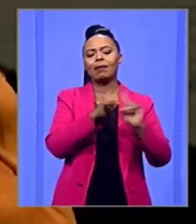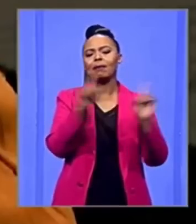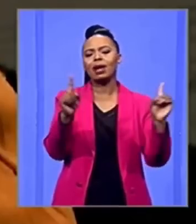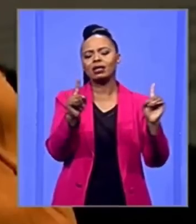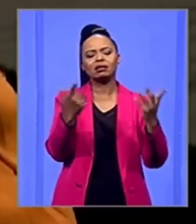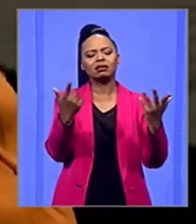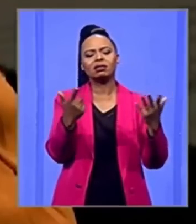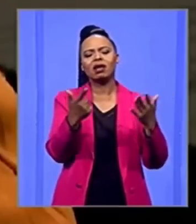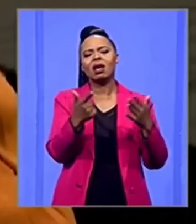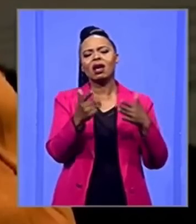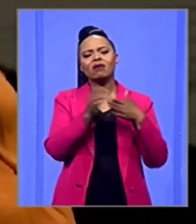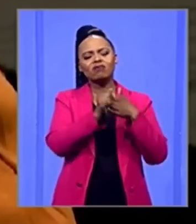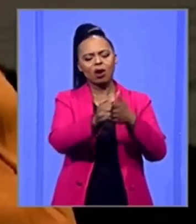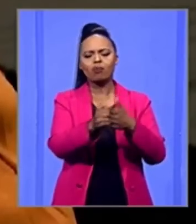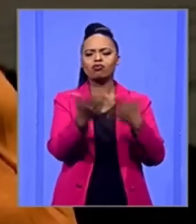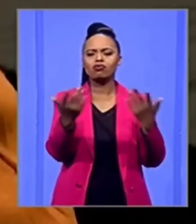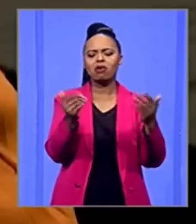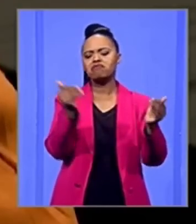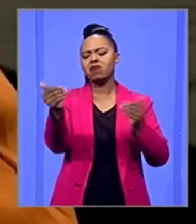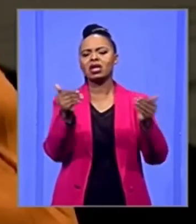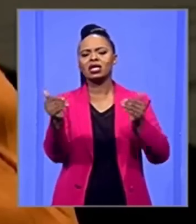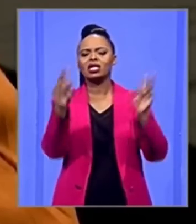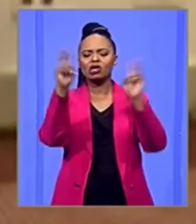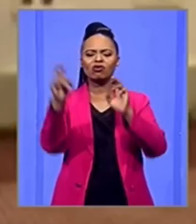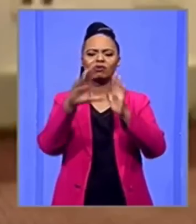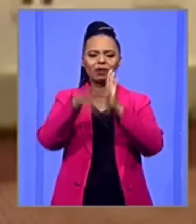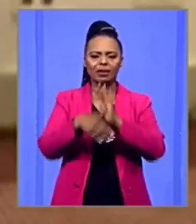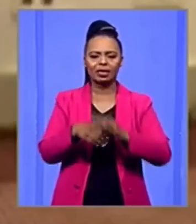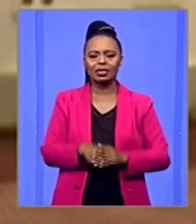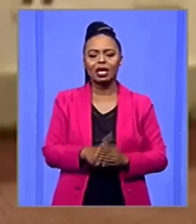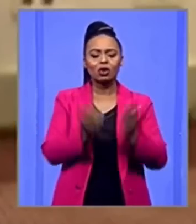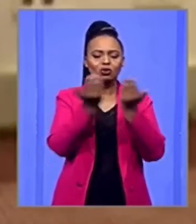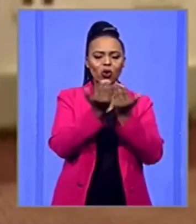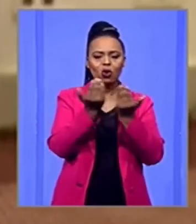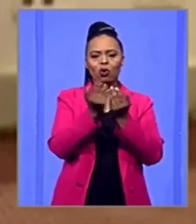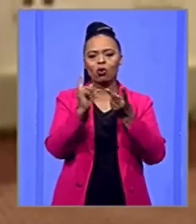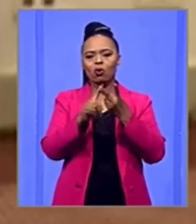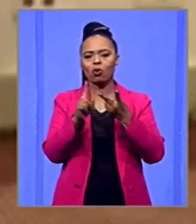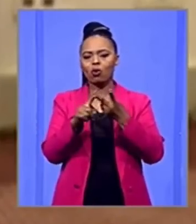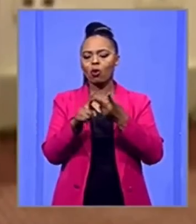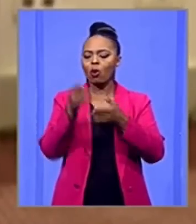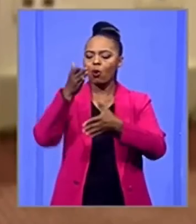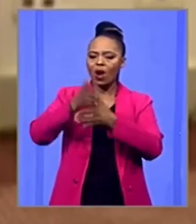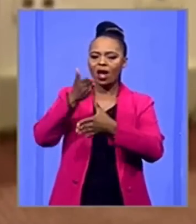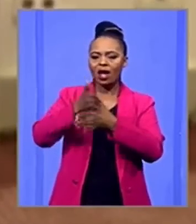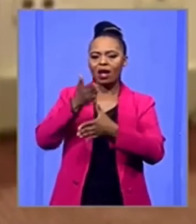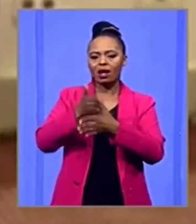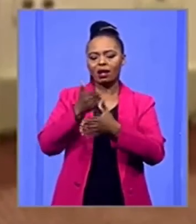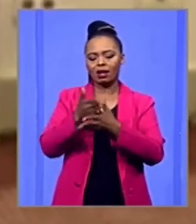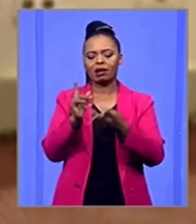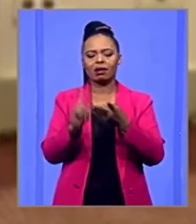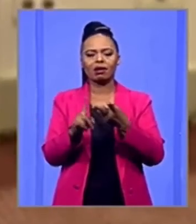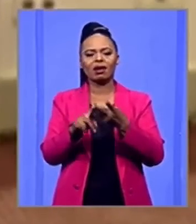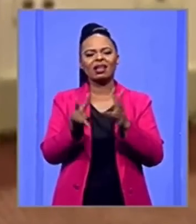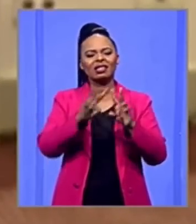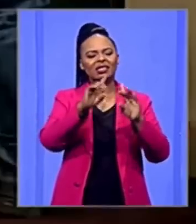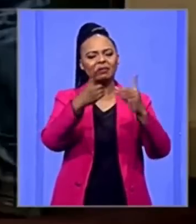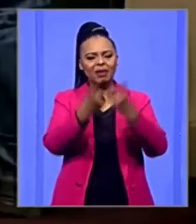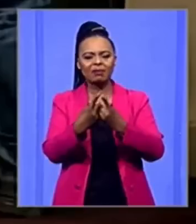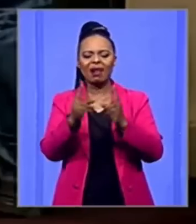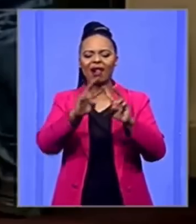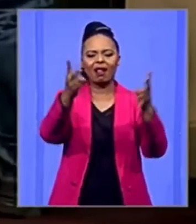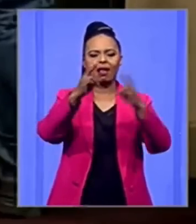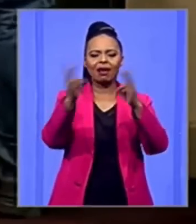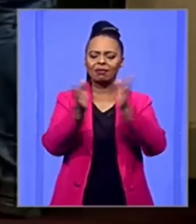nang le boqhwala ba re ba kgeswa setjhabeng dikolong mo ho le mesebetsing ba ipiletsa ho mafapha a mmuso le mekgatlo